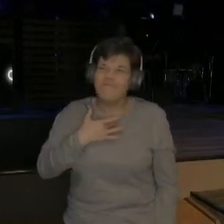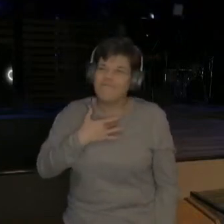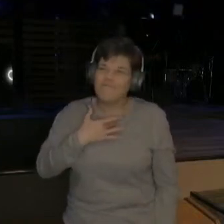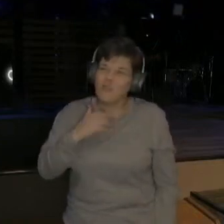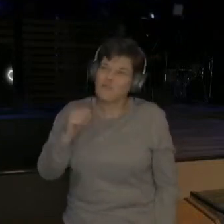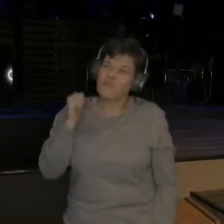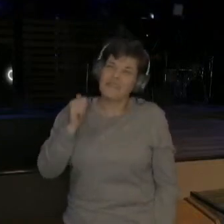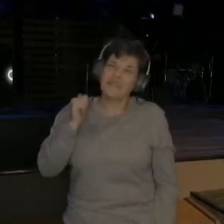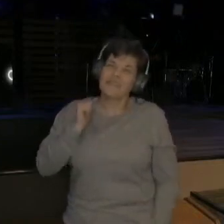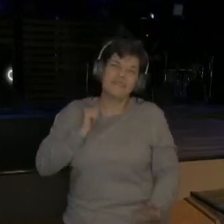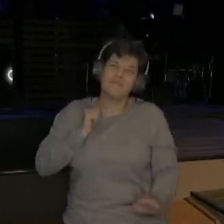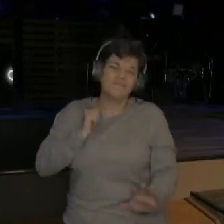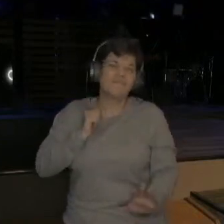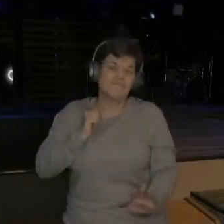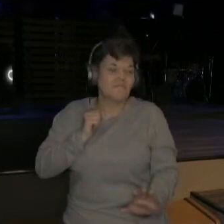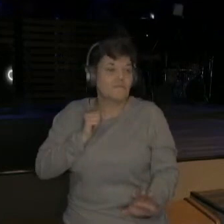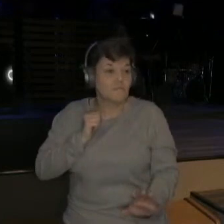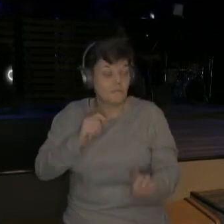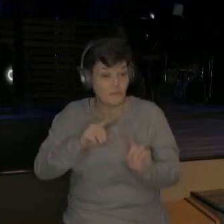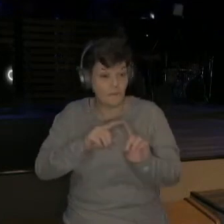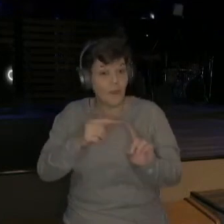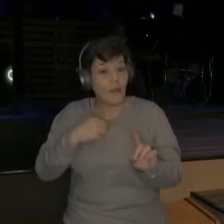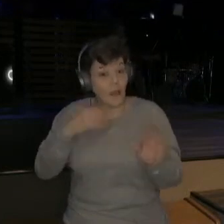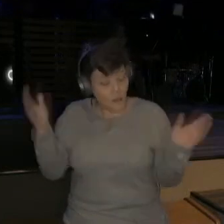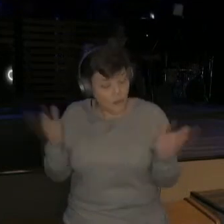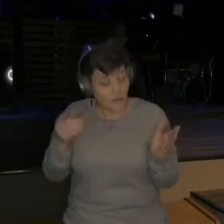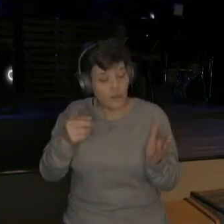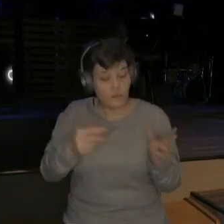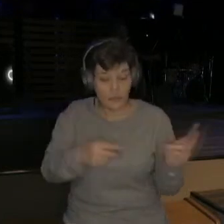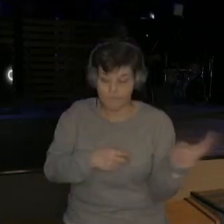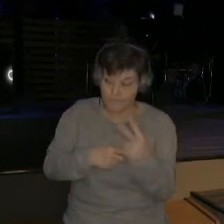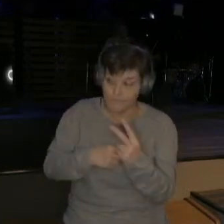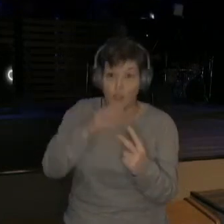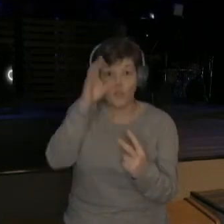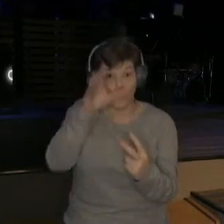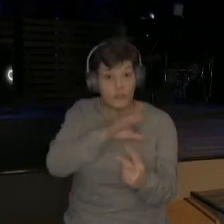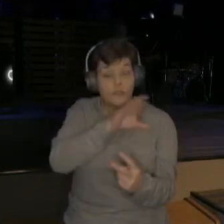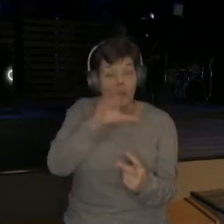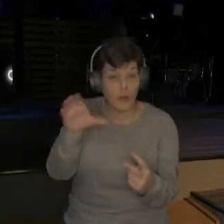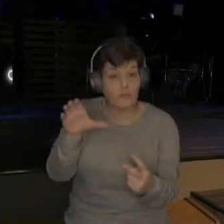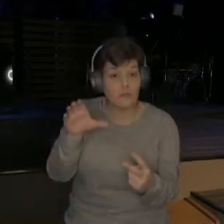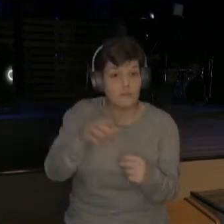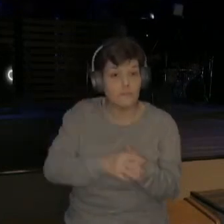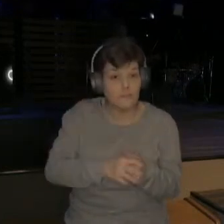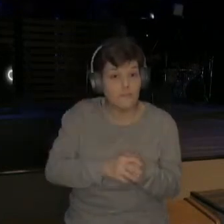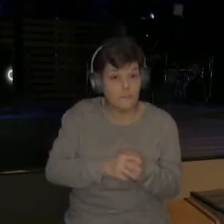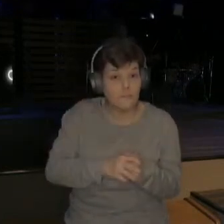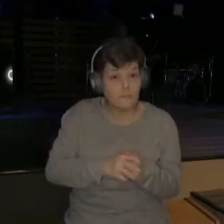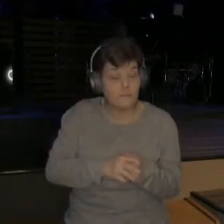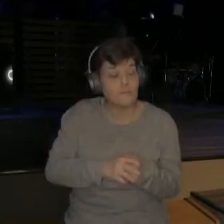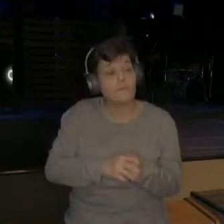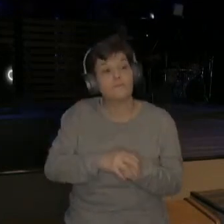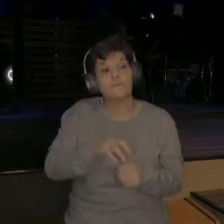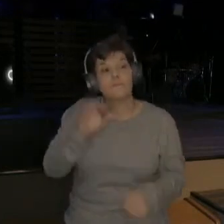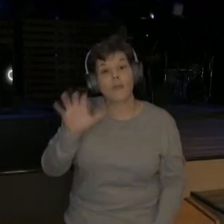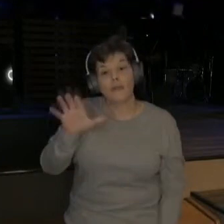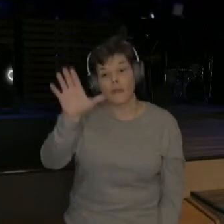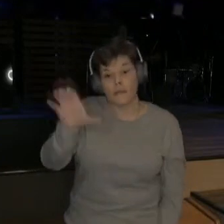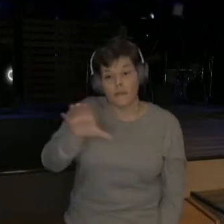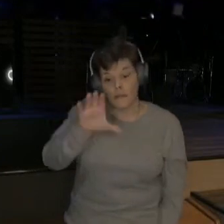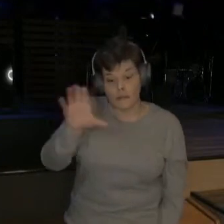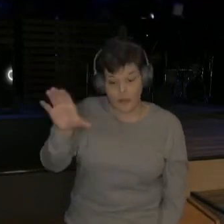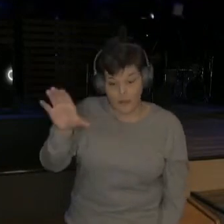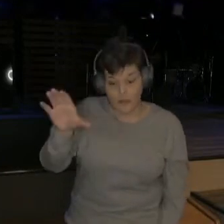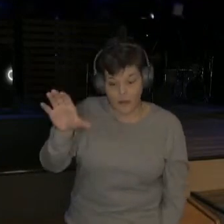where a loving God hung in the place of a sinful and prideful, rebellious people with nothing